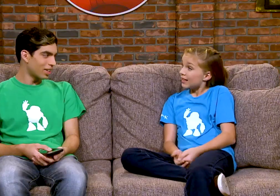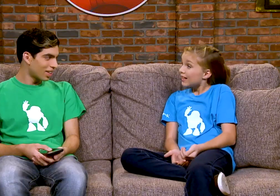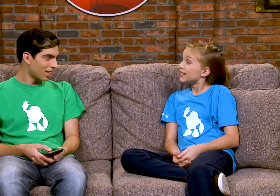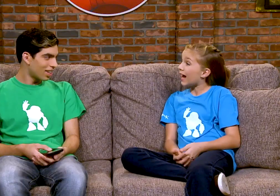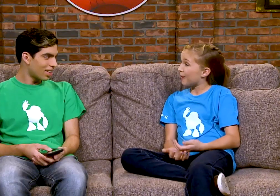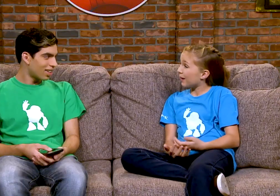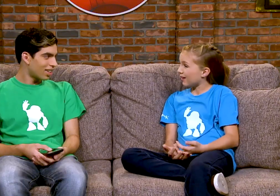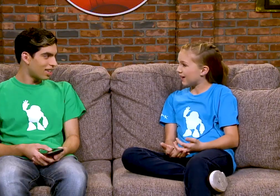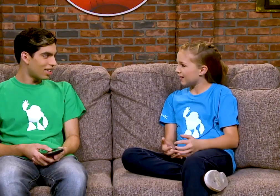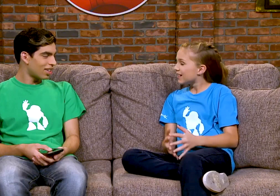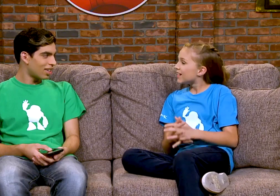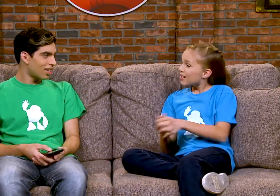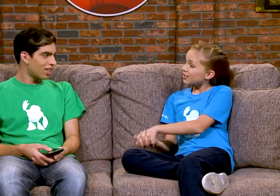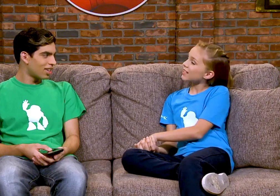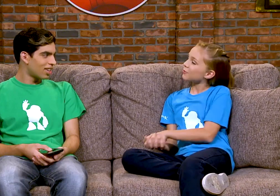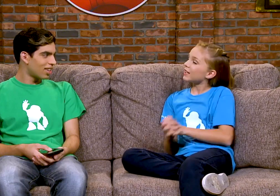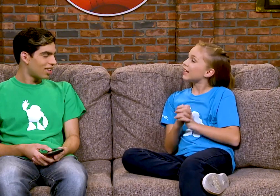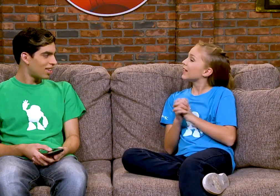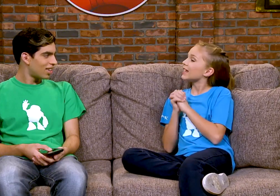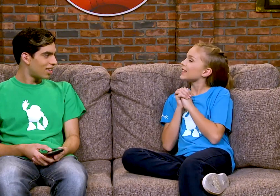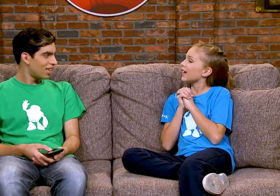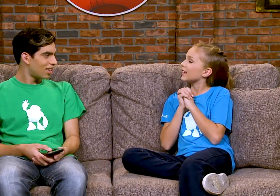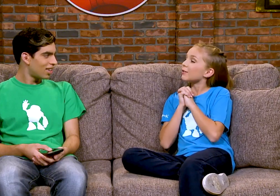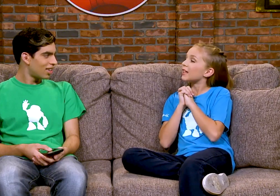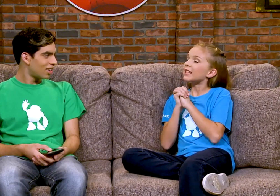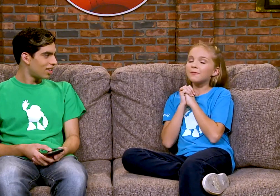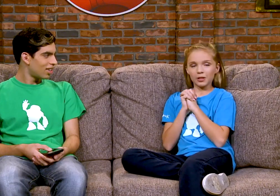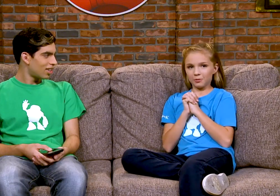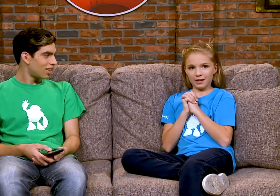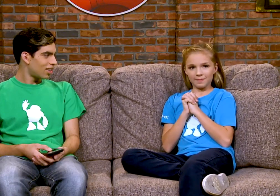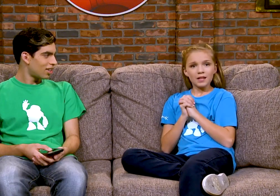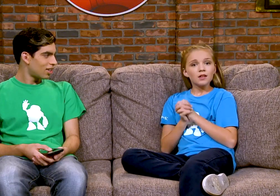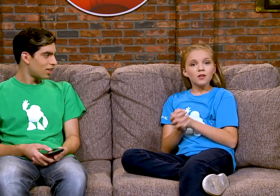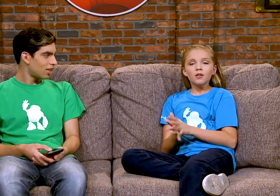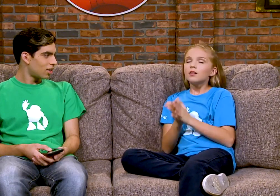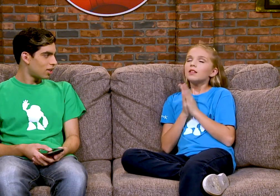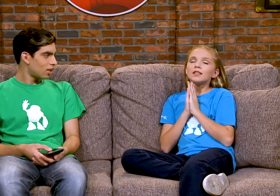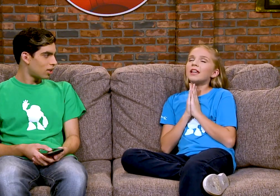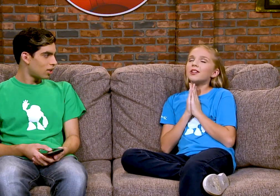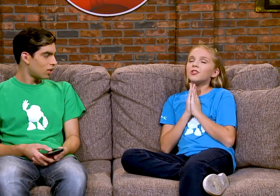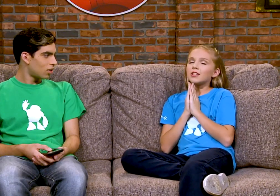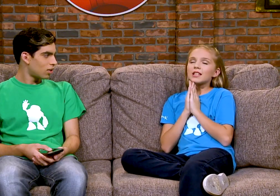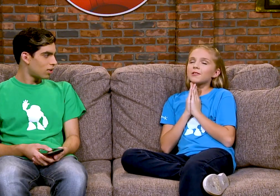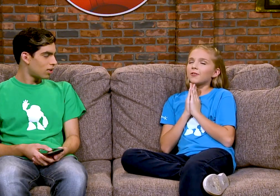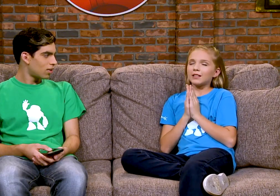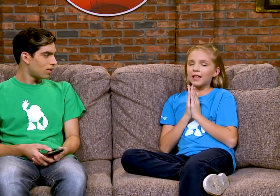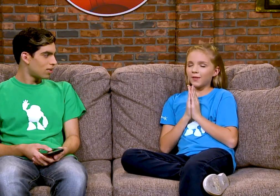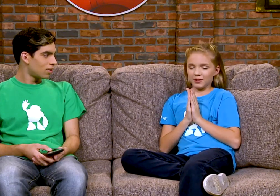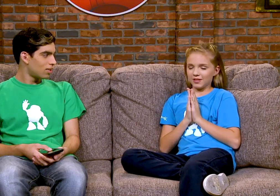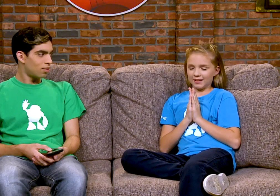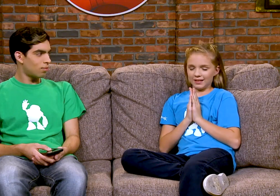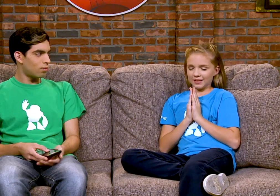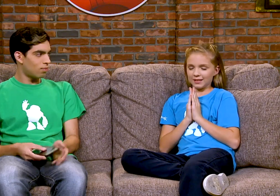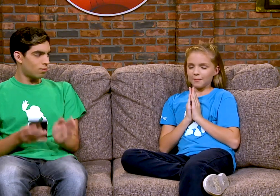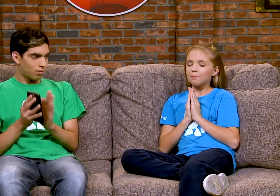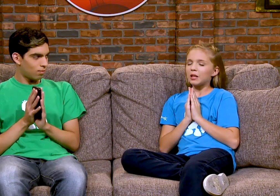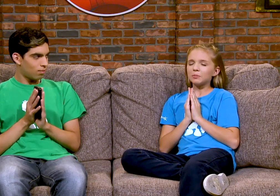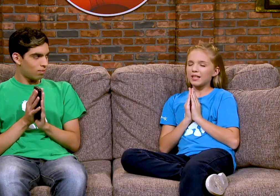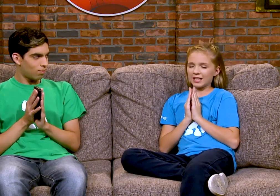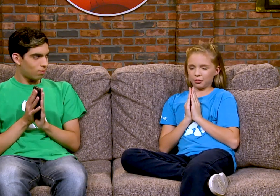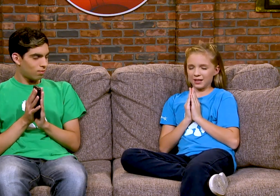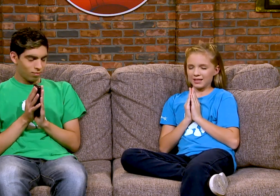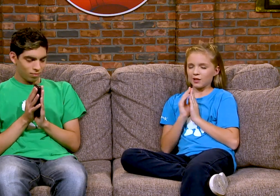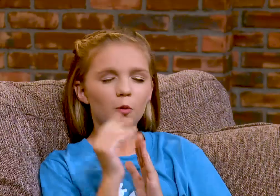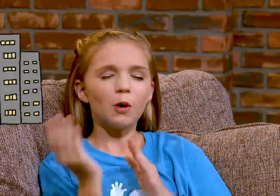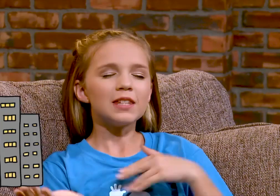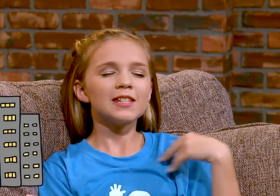read a book? Yeah, my aunt. She says reading is like eating for the brain. Thank you, Jesus, for a tale of two cities. May you